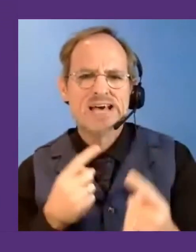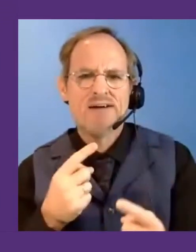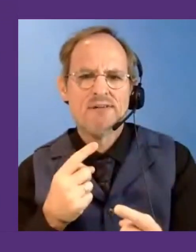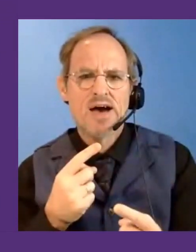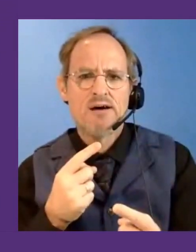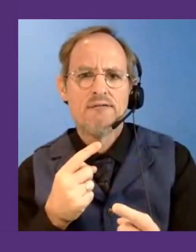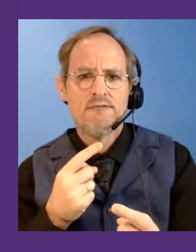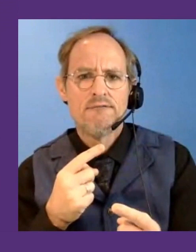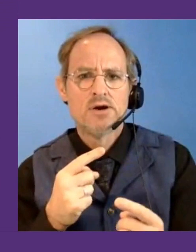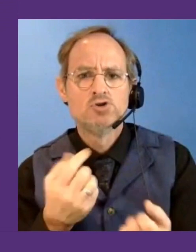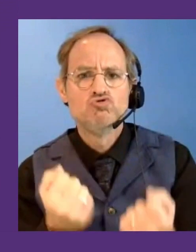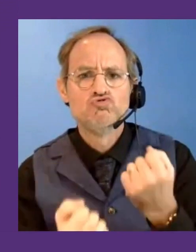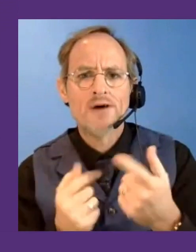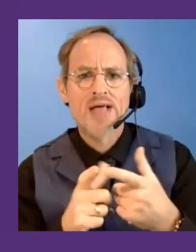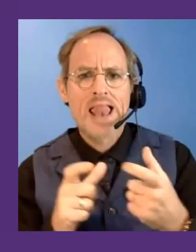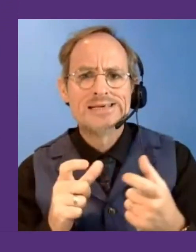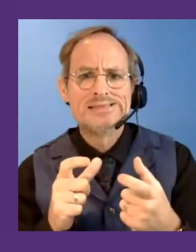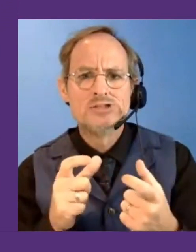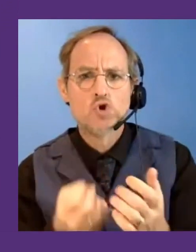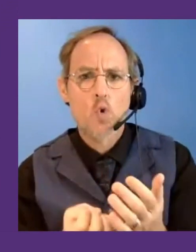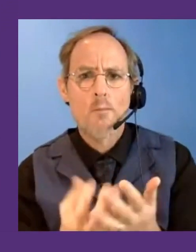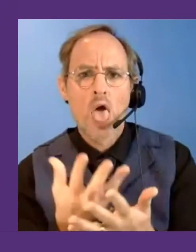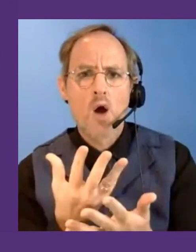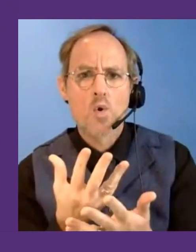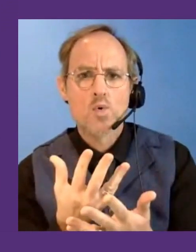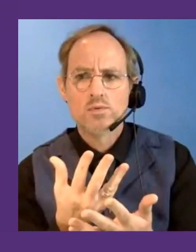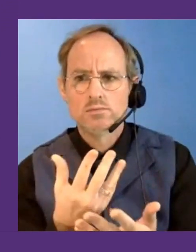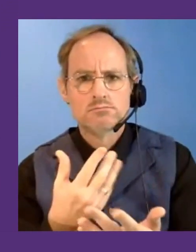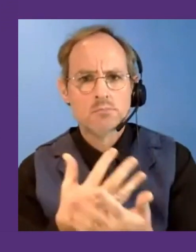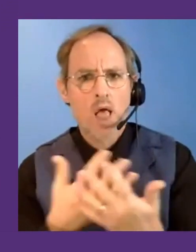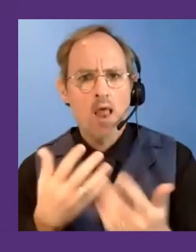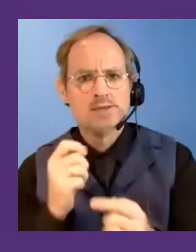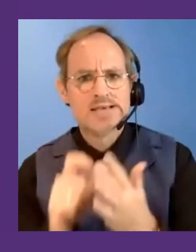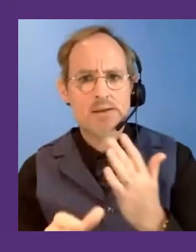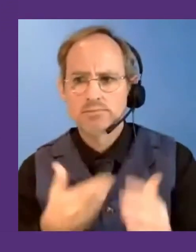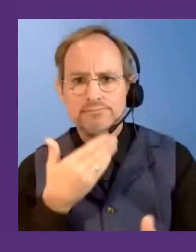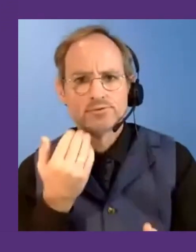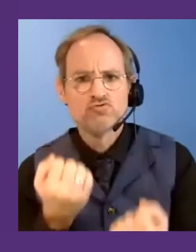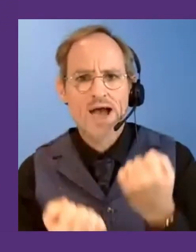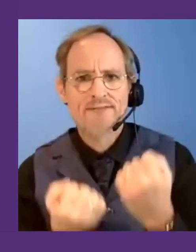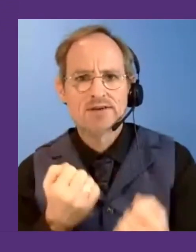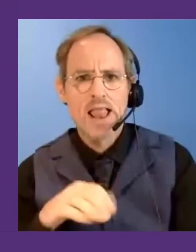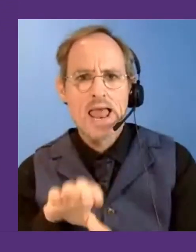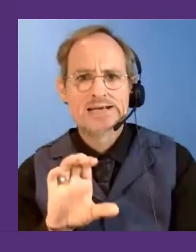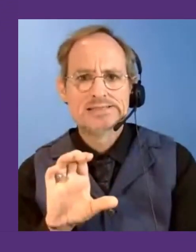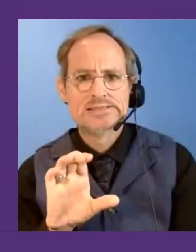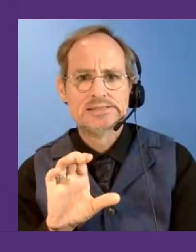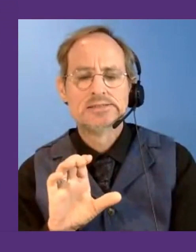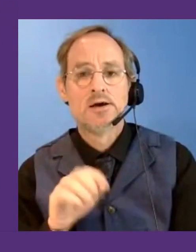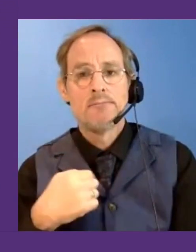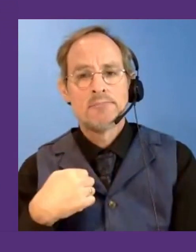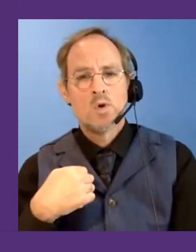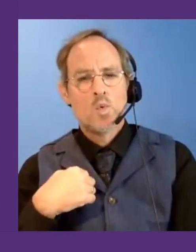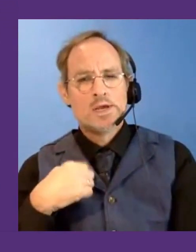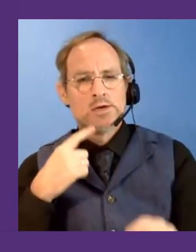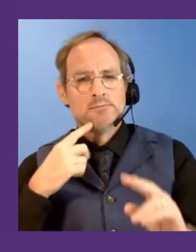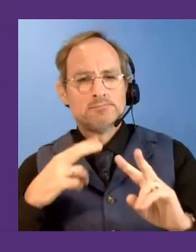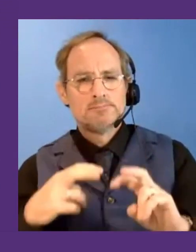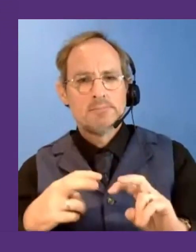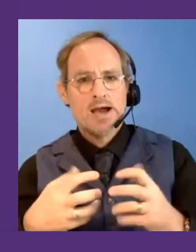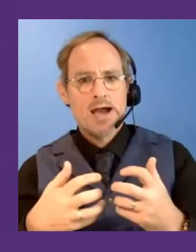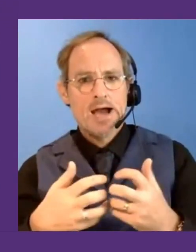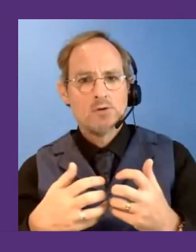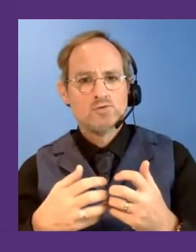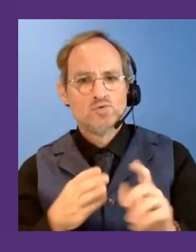disability don't have a driving license. So at that point, they come out of the system. So we've had to really look at some of the ways we recruit